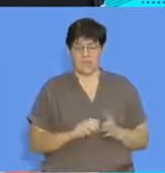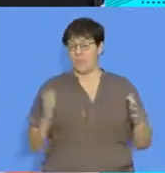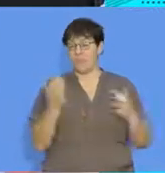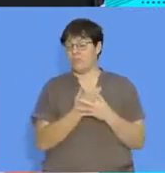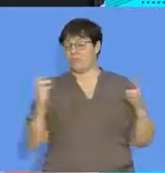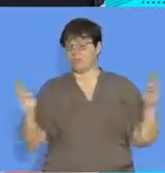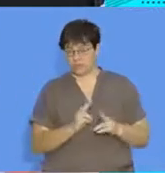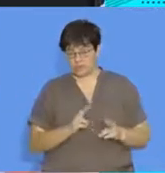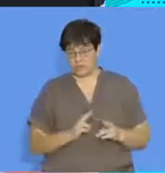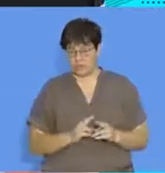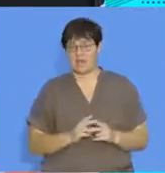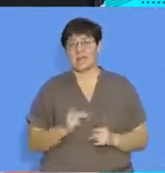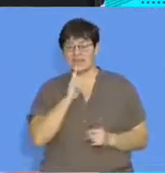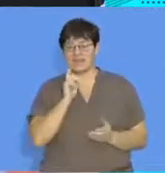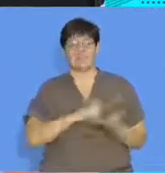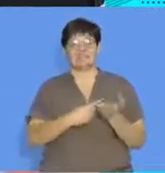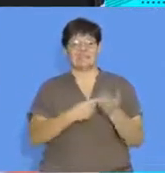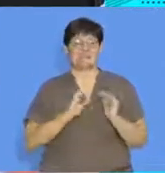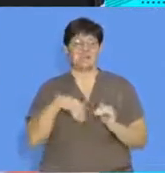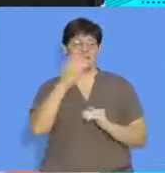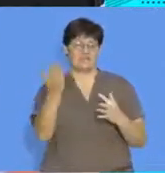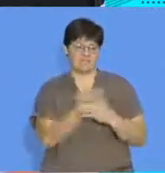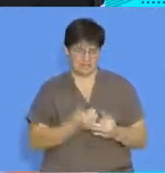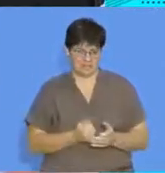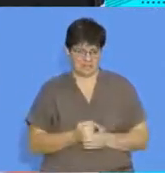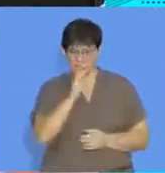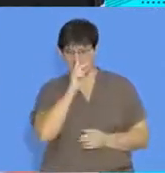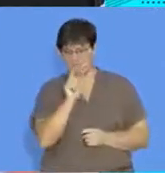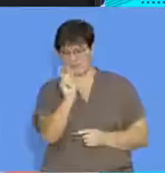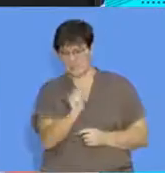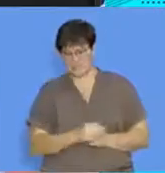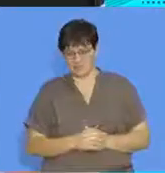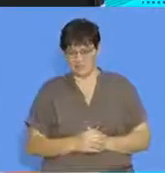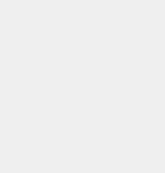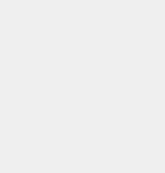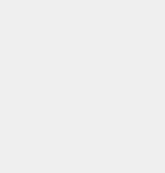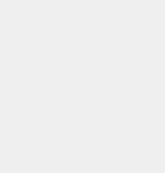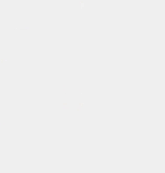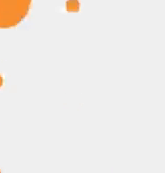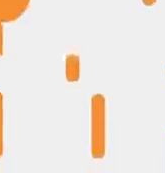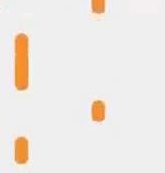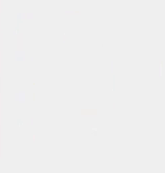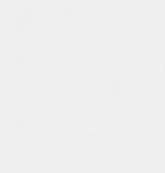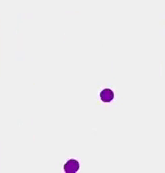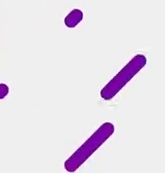break for now, and then we'll take our discussions after the short breather. Let's take a break.